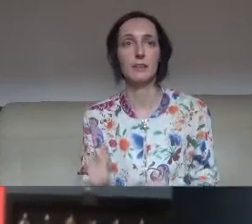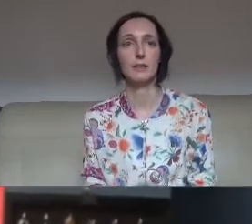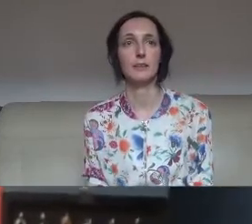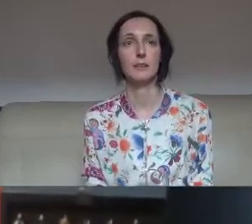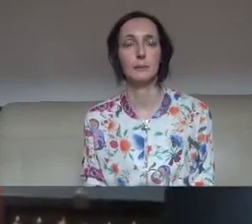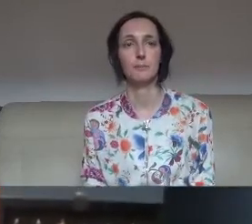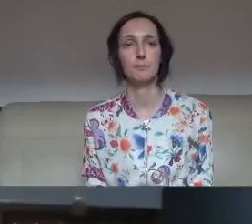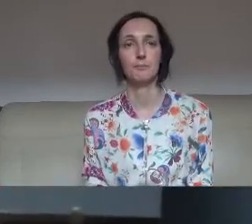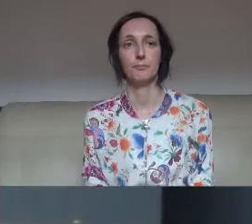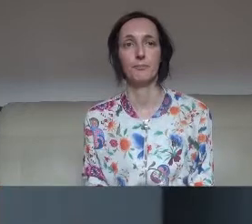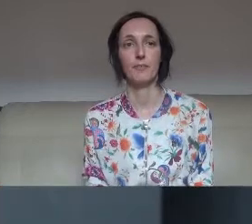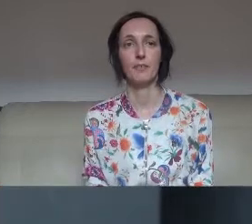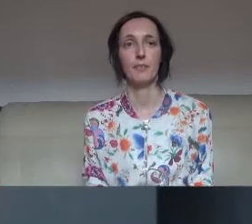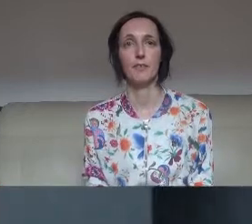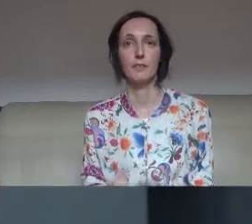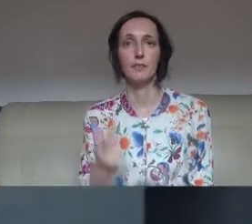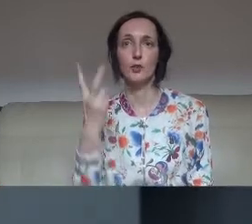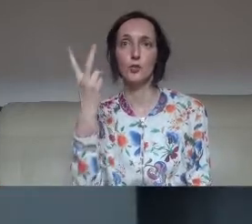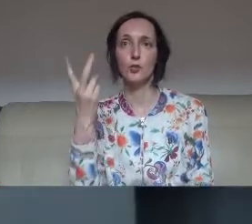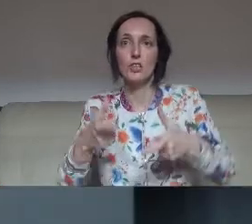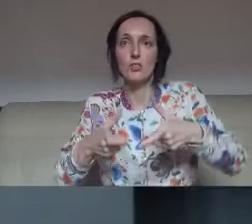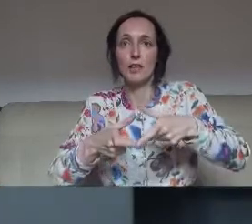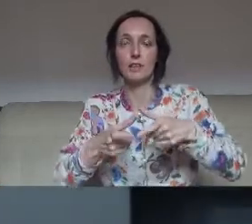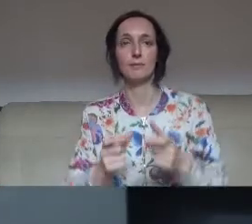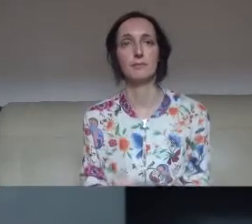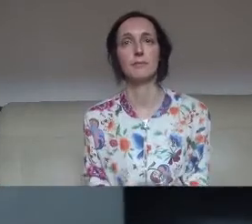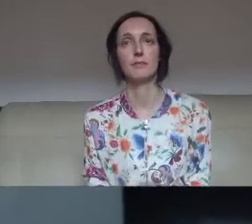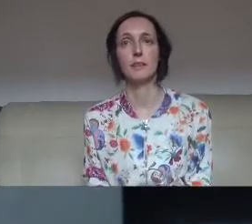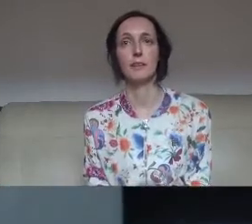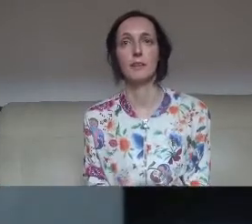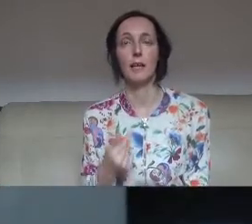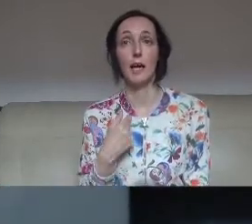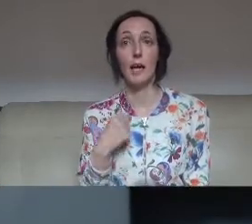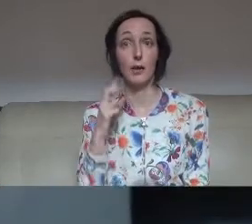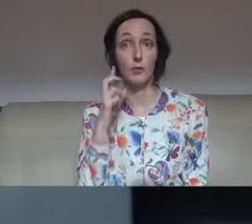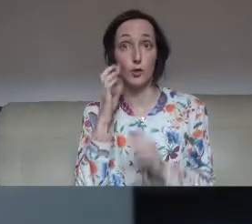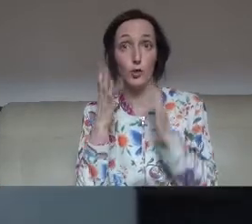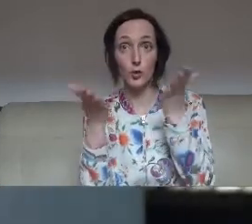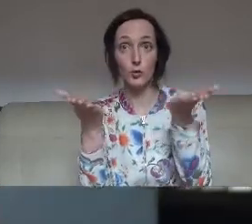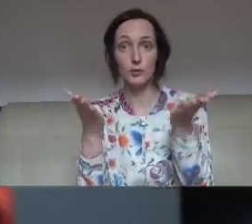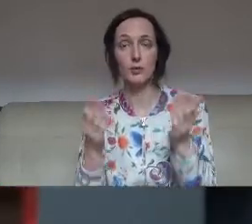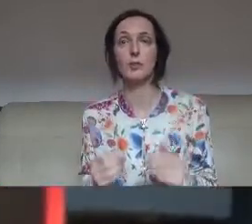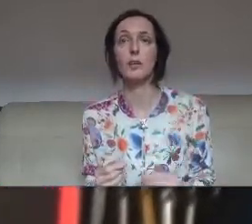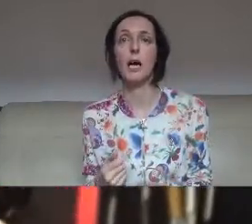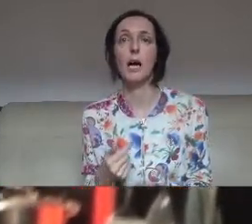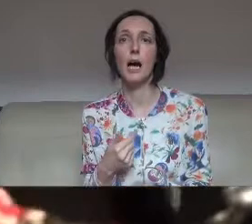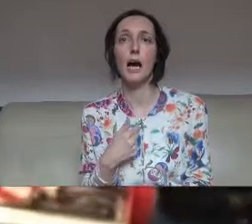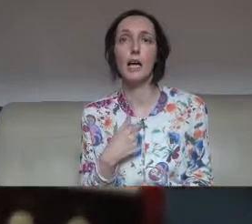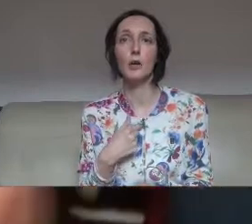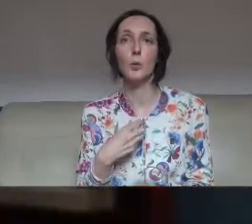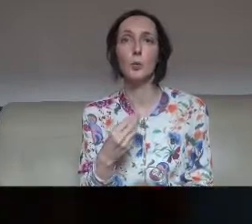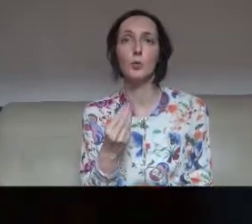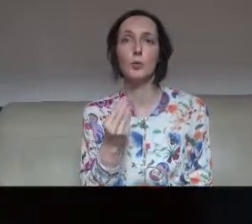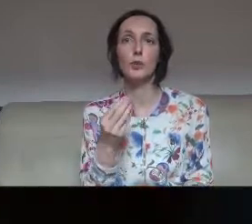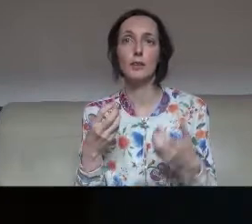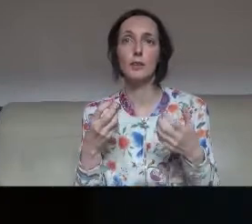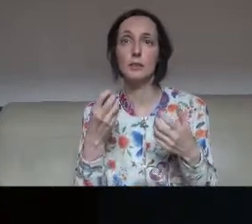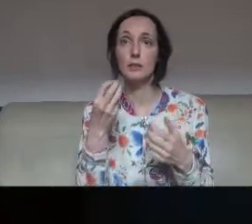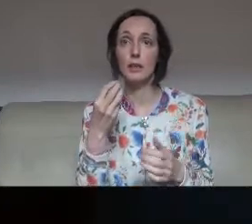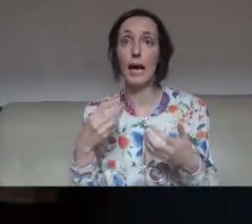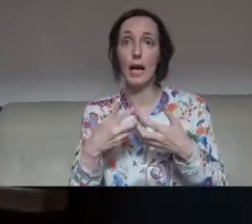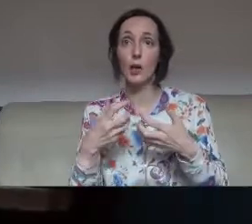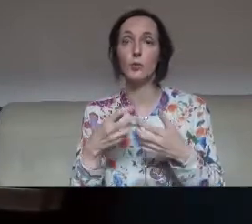take off the tray. Oh, look at that, guys, fantastic. Here we are, two tigelle. I show